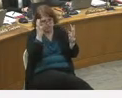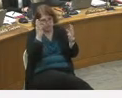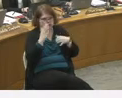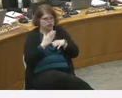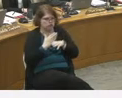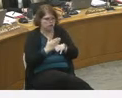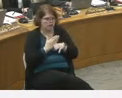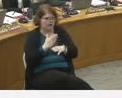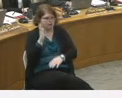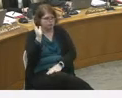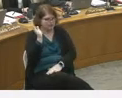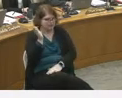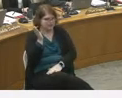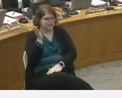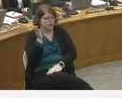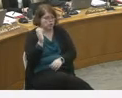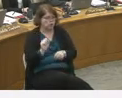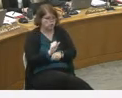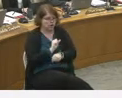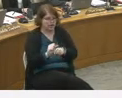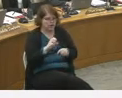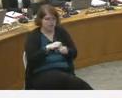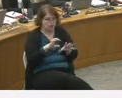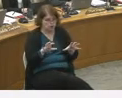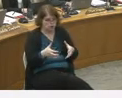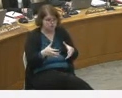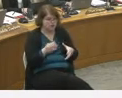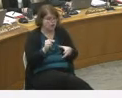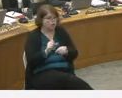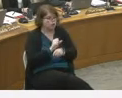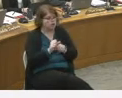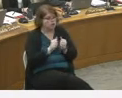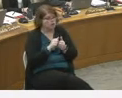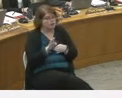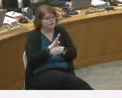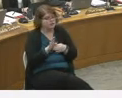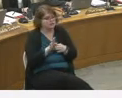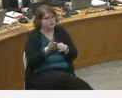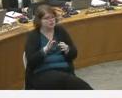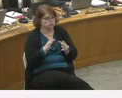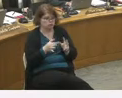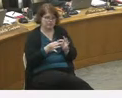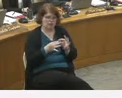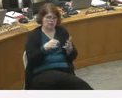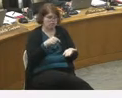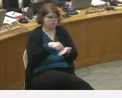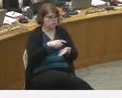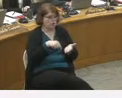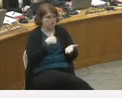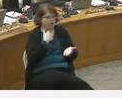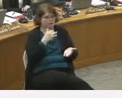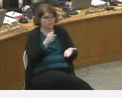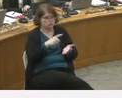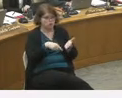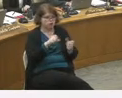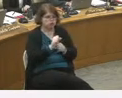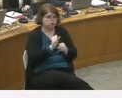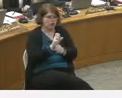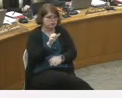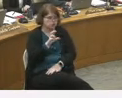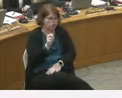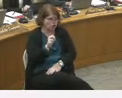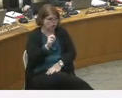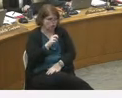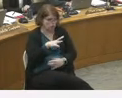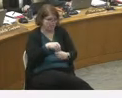sharing presenting working in groups and working with businesses to say this is what life is this is what jobs are in